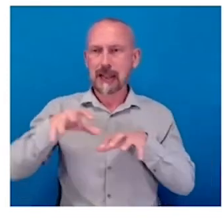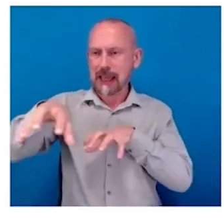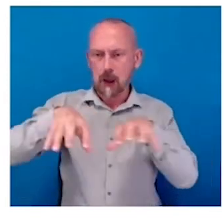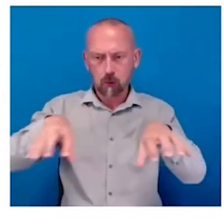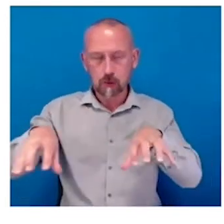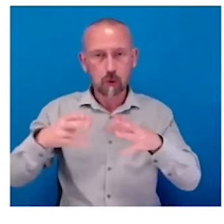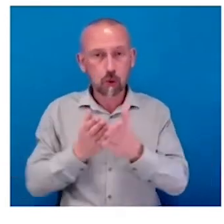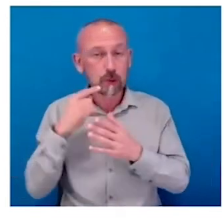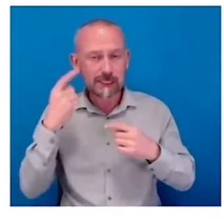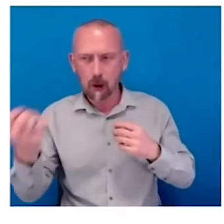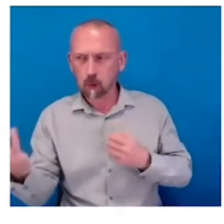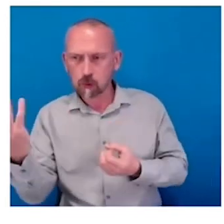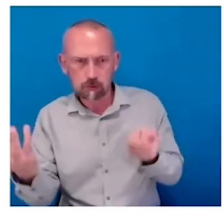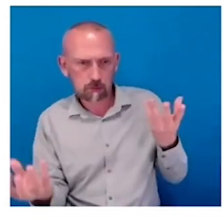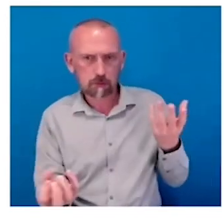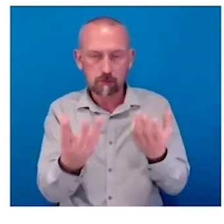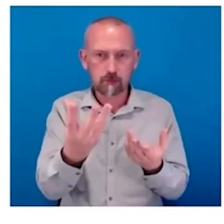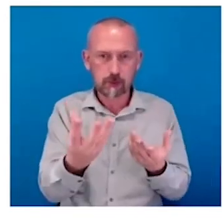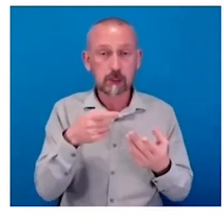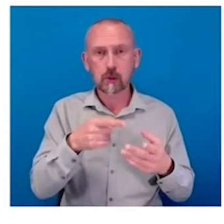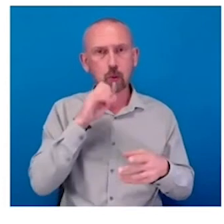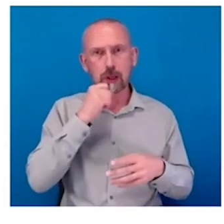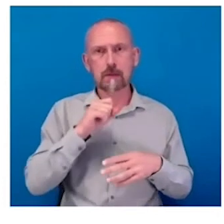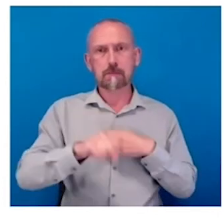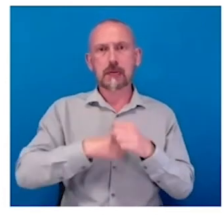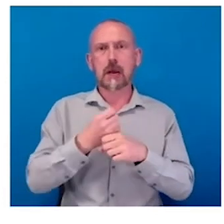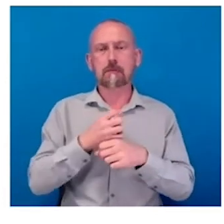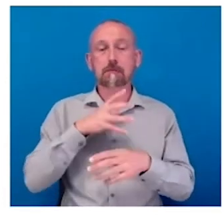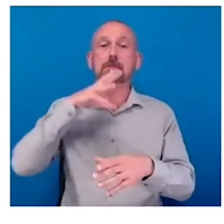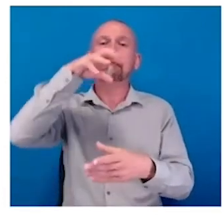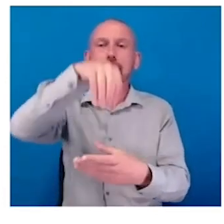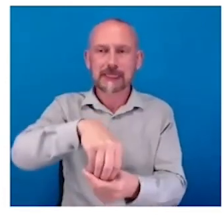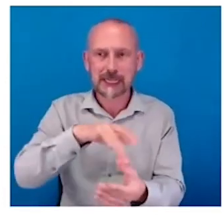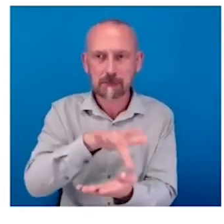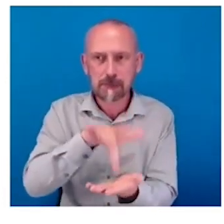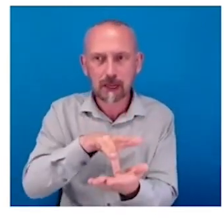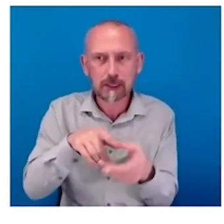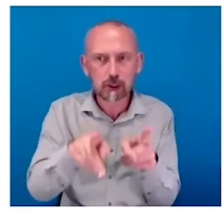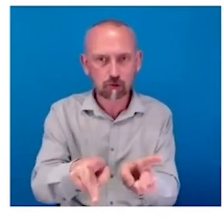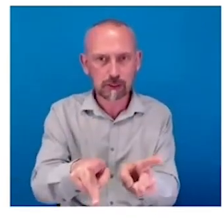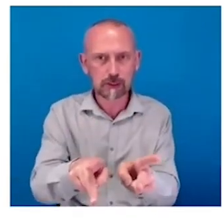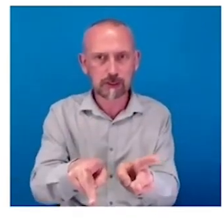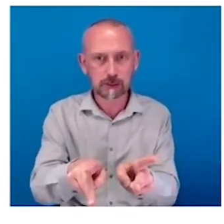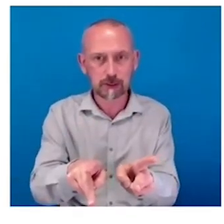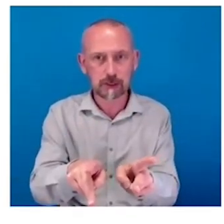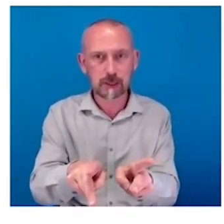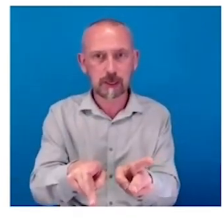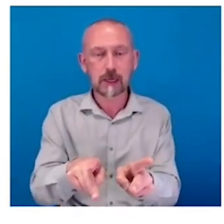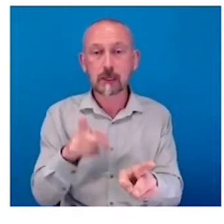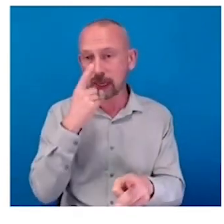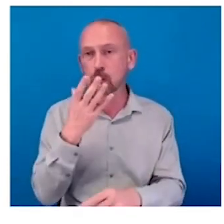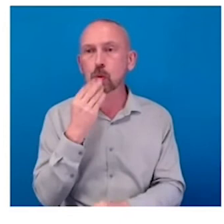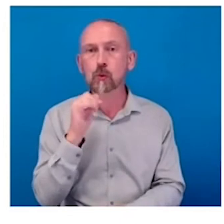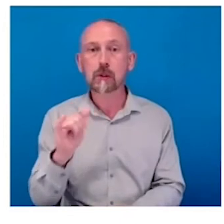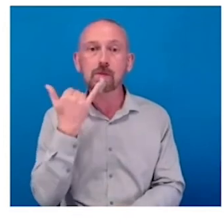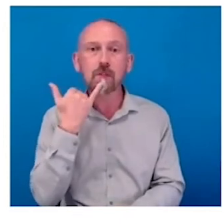You will be virtually transported to the middle of the street next to your chosen location. Using your phone as a pointer, the street names are